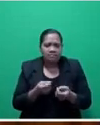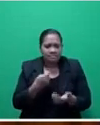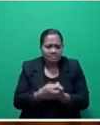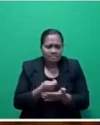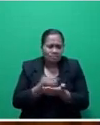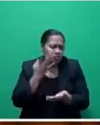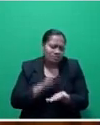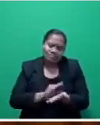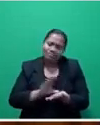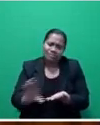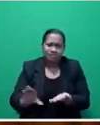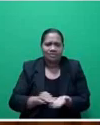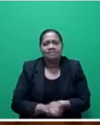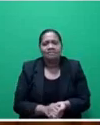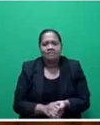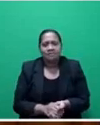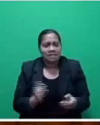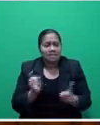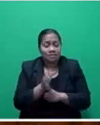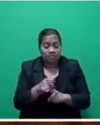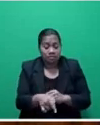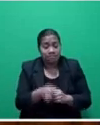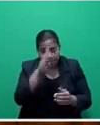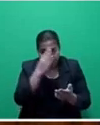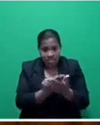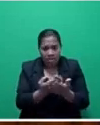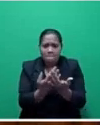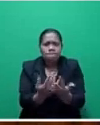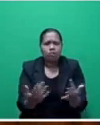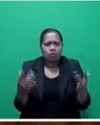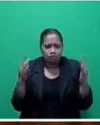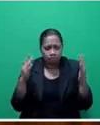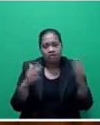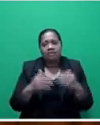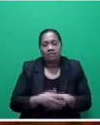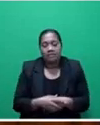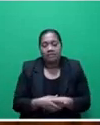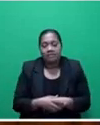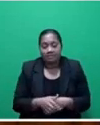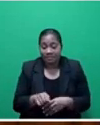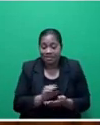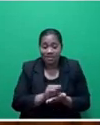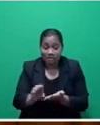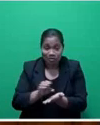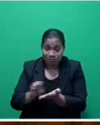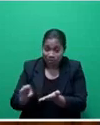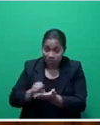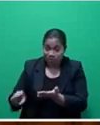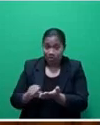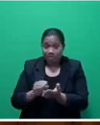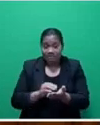especially on the allocation funds on the student population. The distribution of